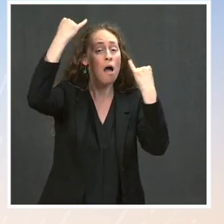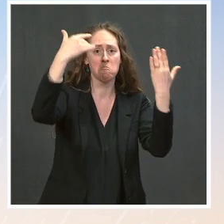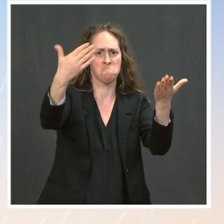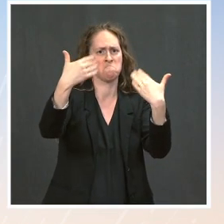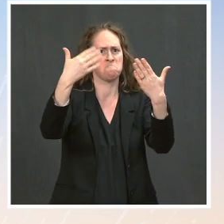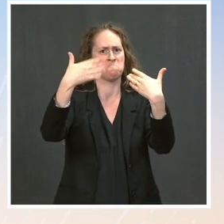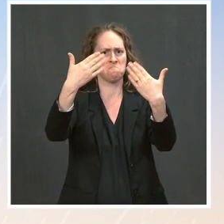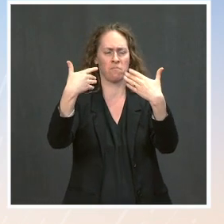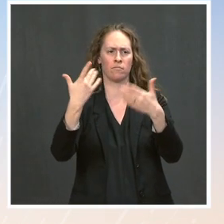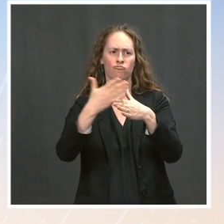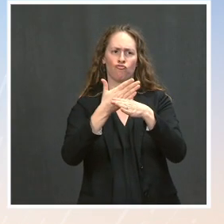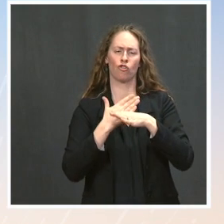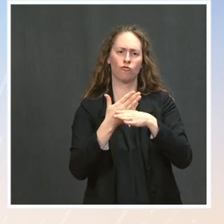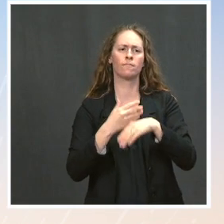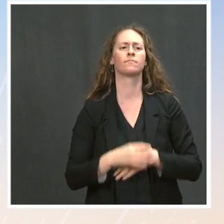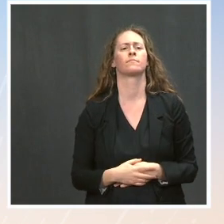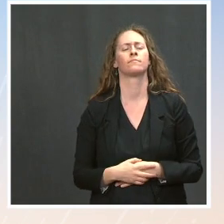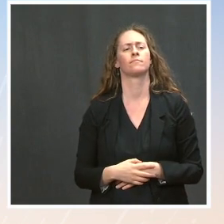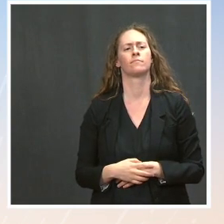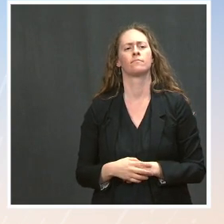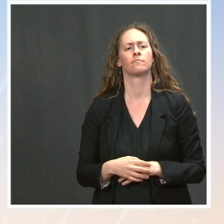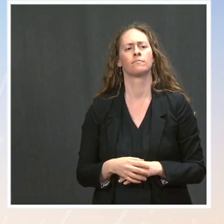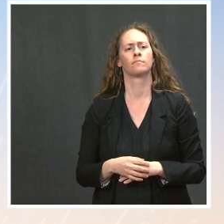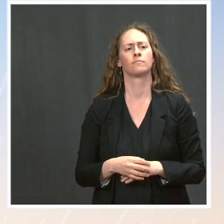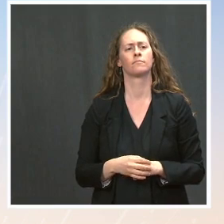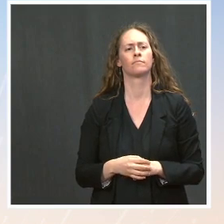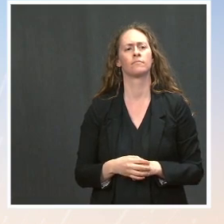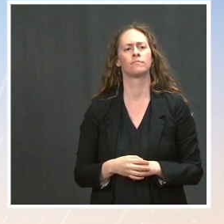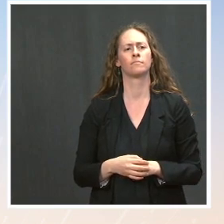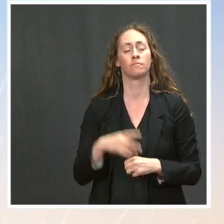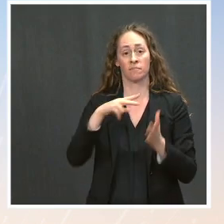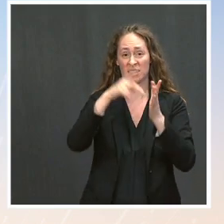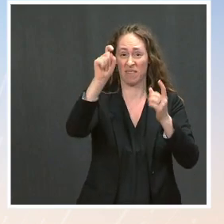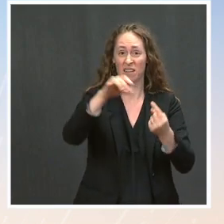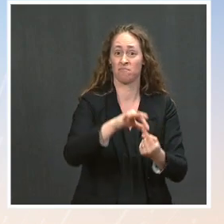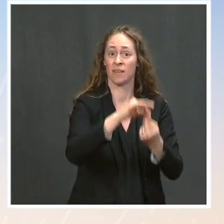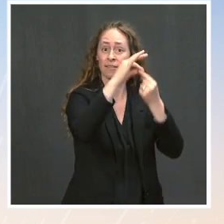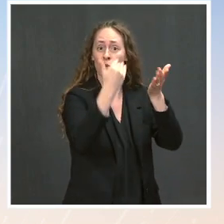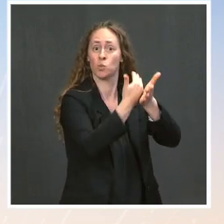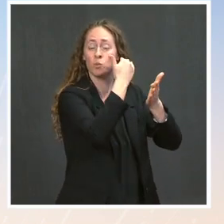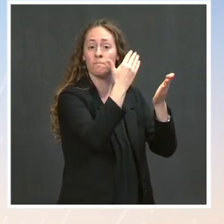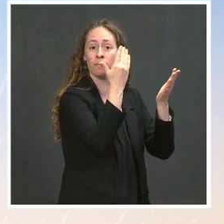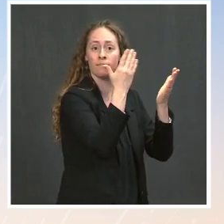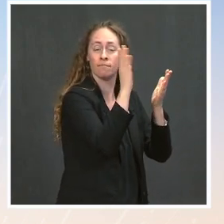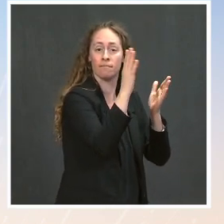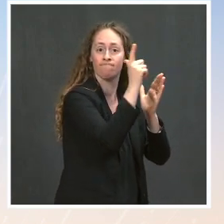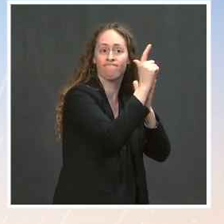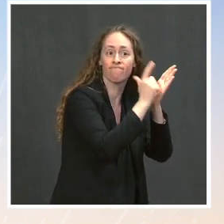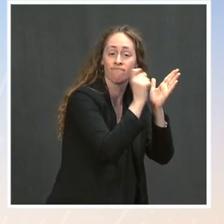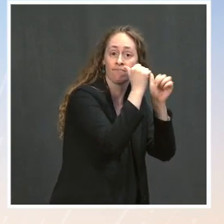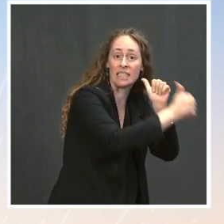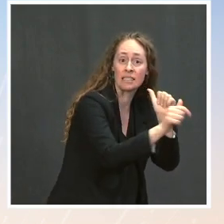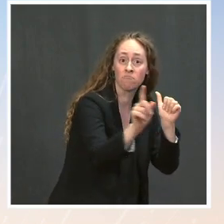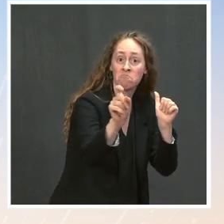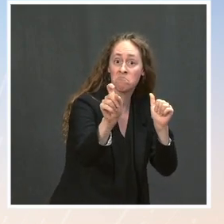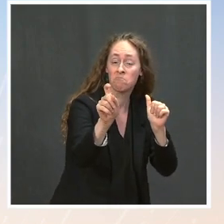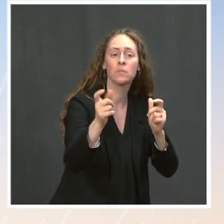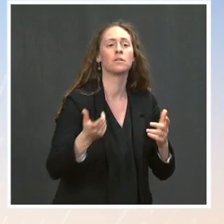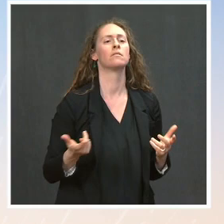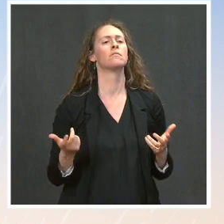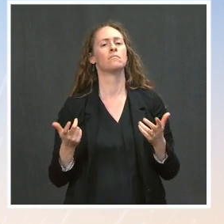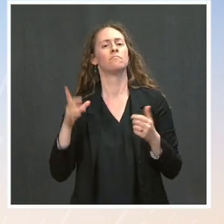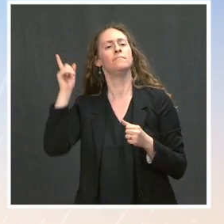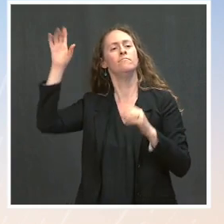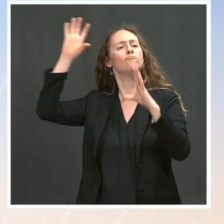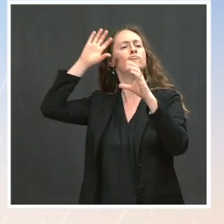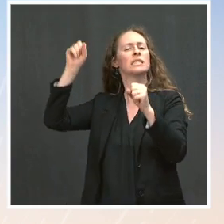to do this? I think what you're going to hear from the president is a call to consider these investments and the potential that